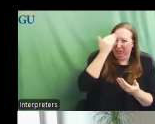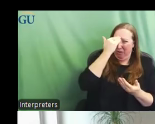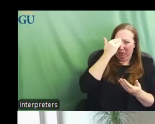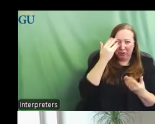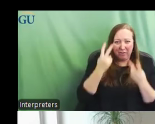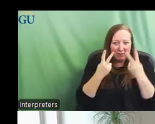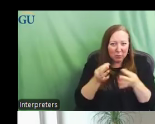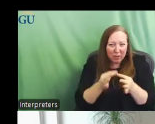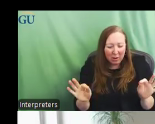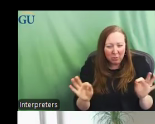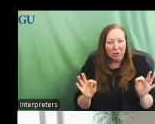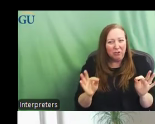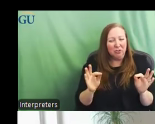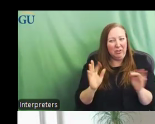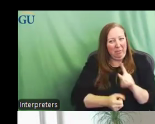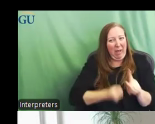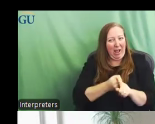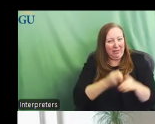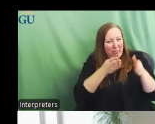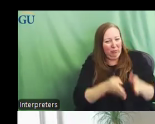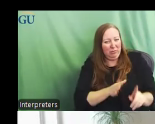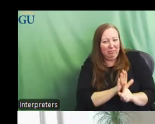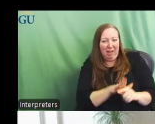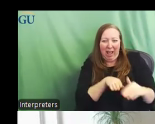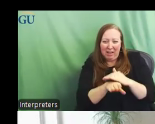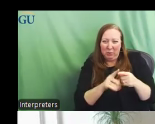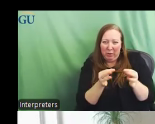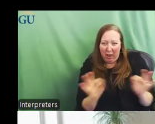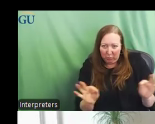is our goal? What are we trying to achieve with this EHDI system